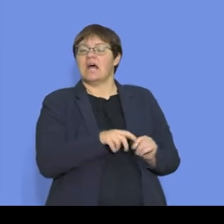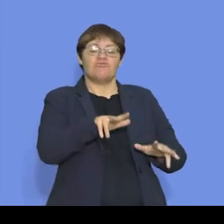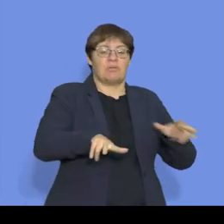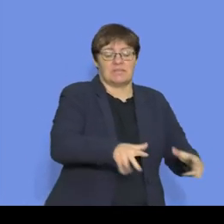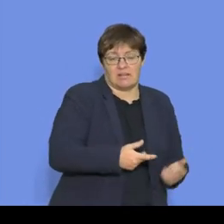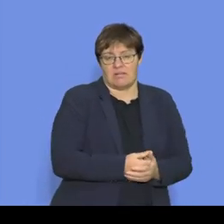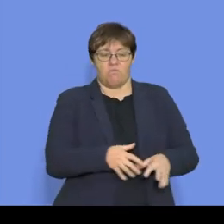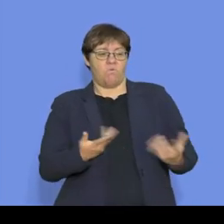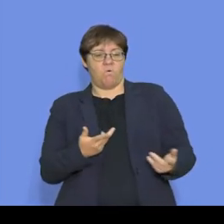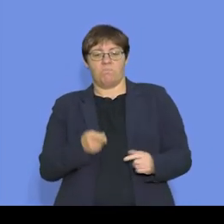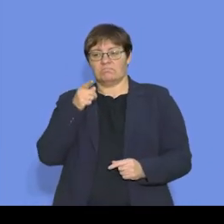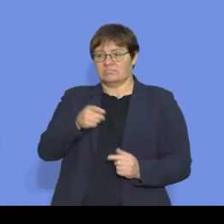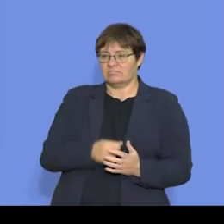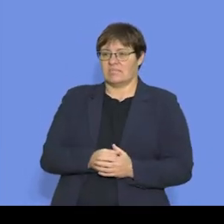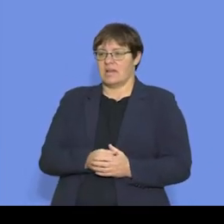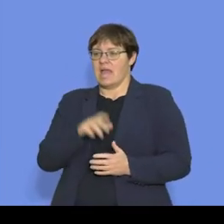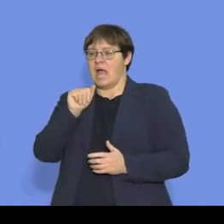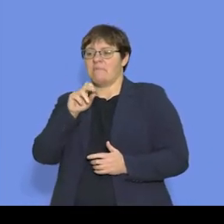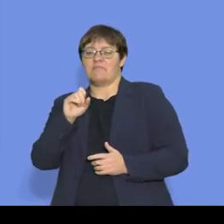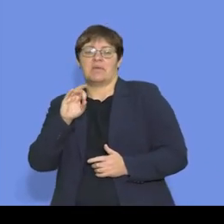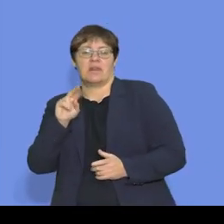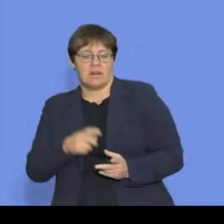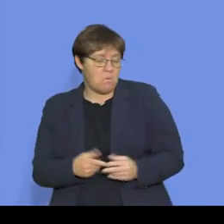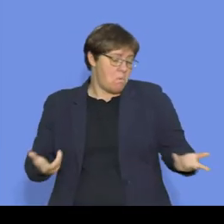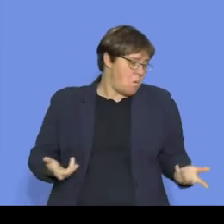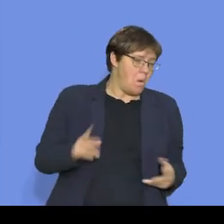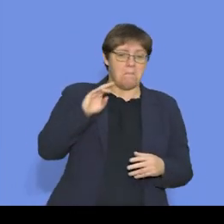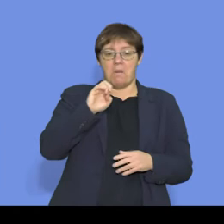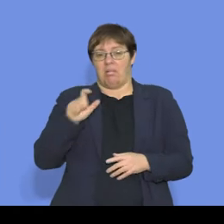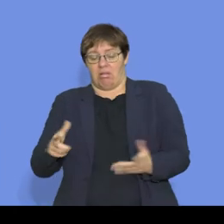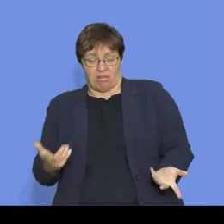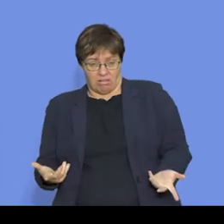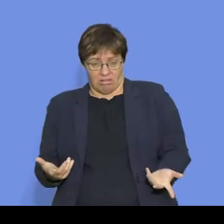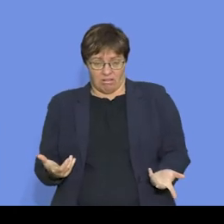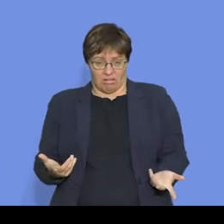aha, that's an amphibian, or that's a mammal.